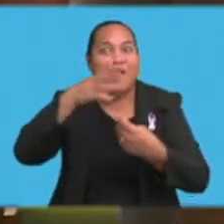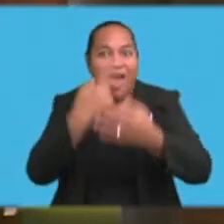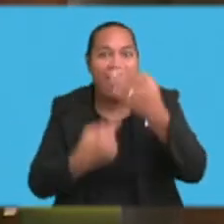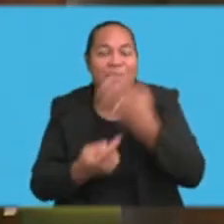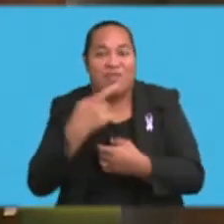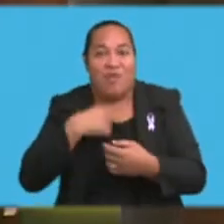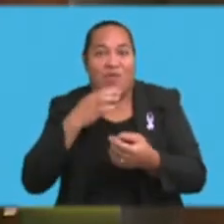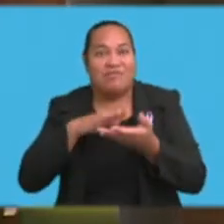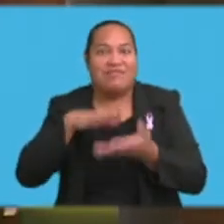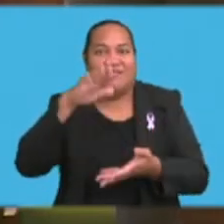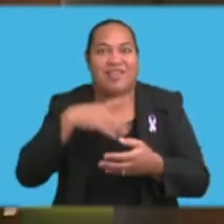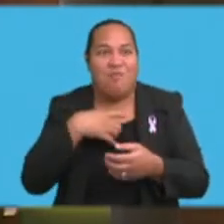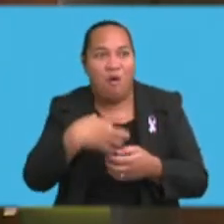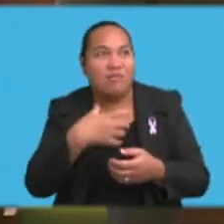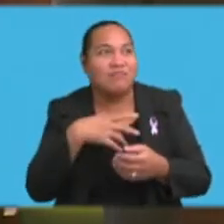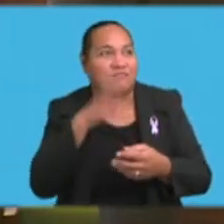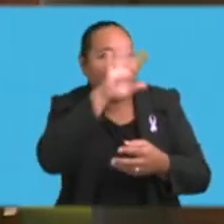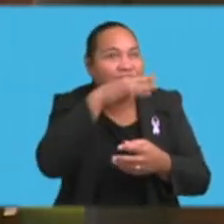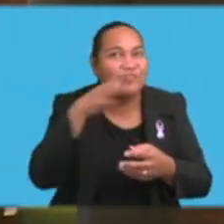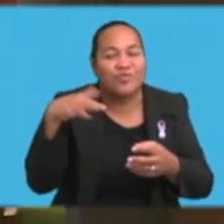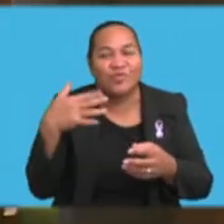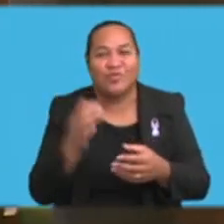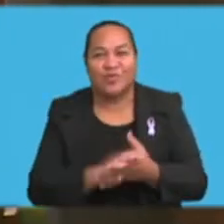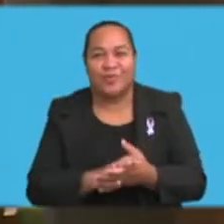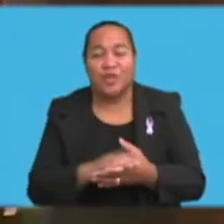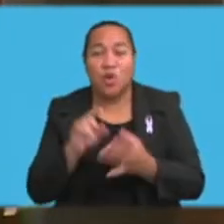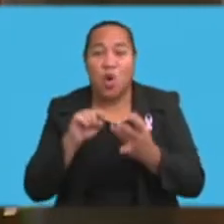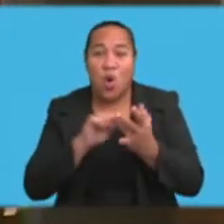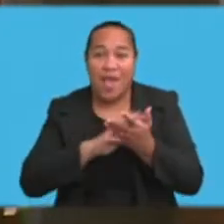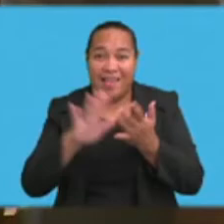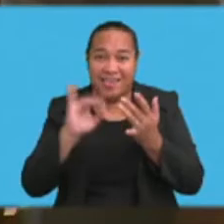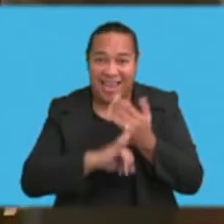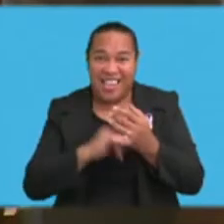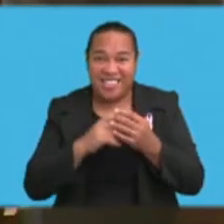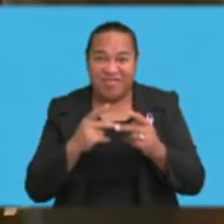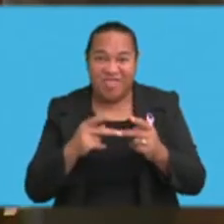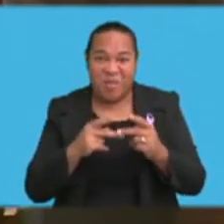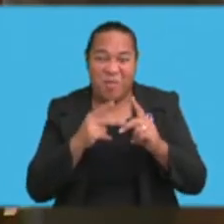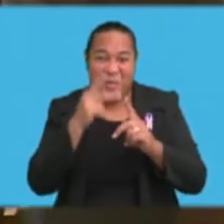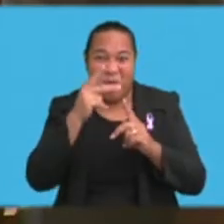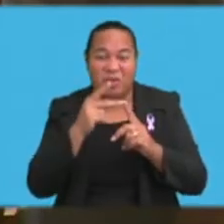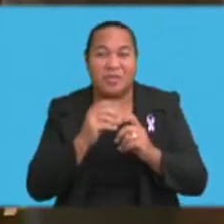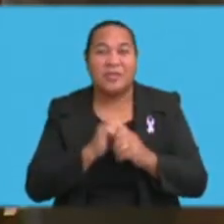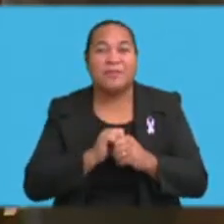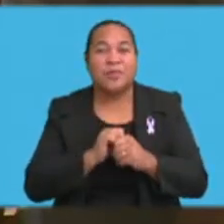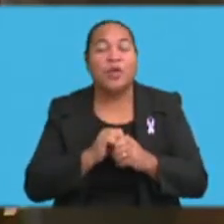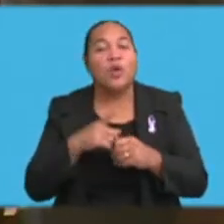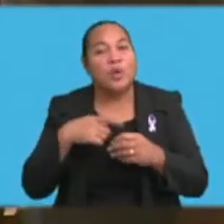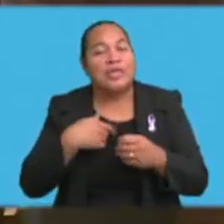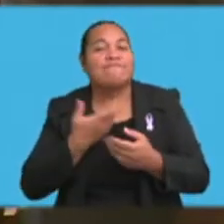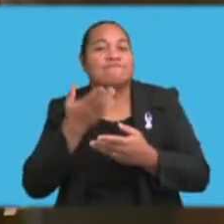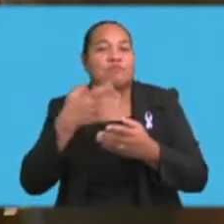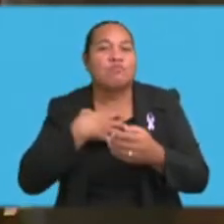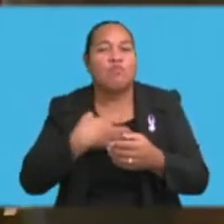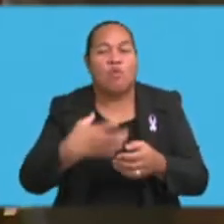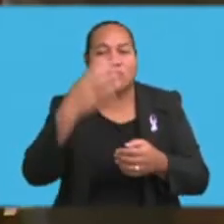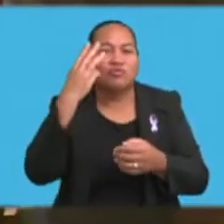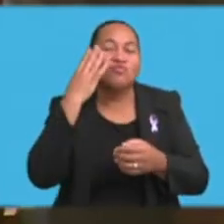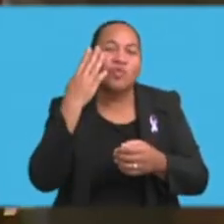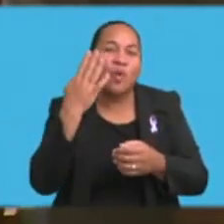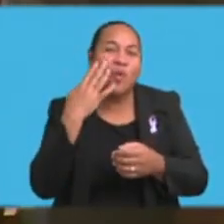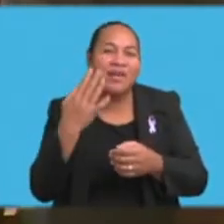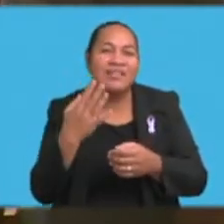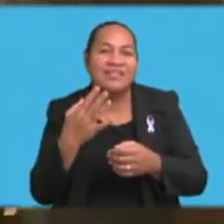Winston. In terms of OHS promotions, we delivered more than 100 OHS training and awareness programs